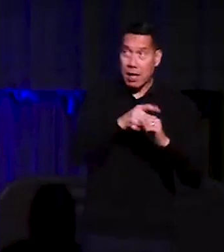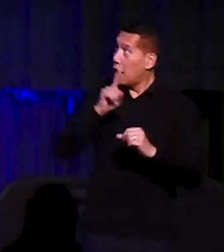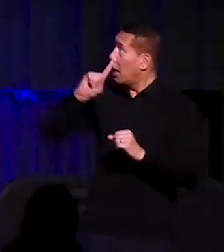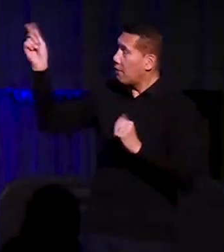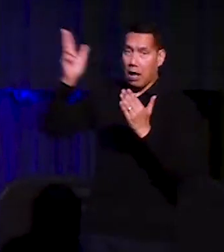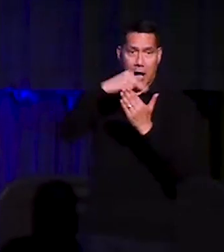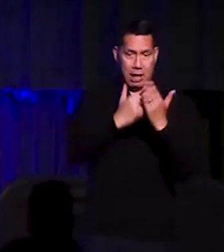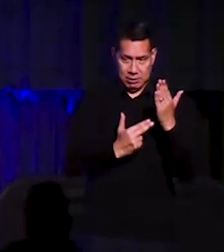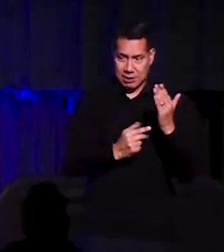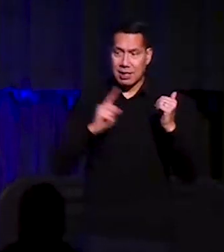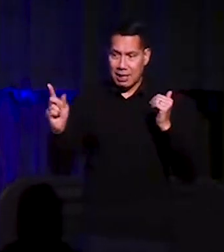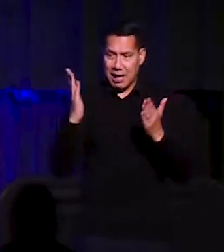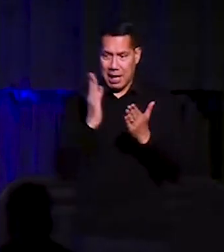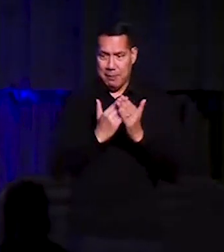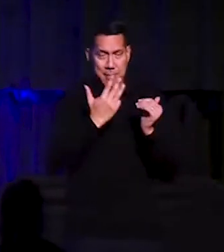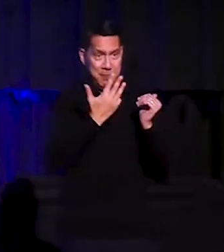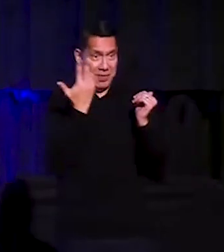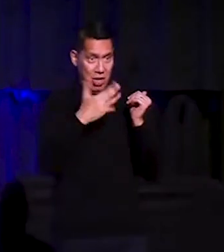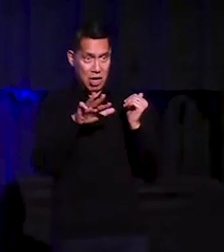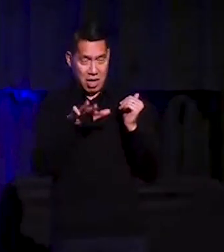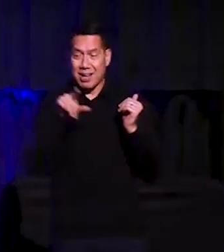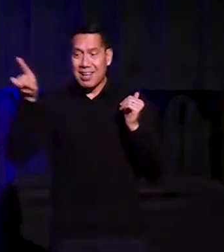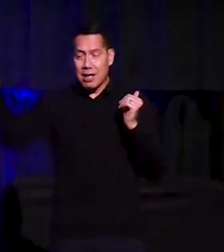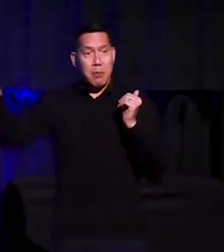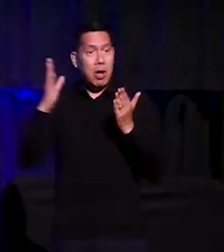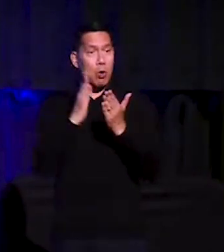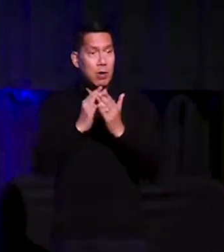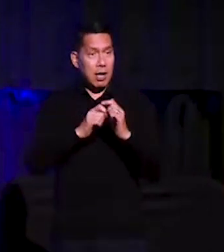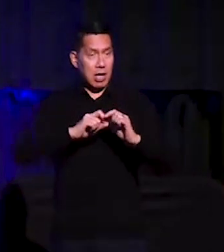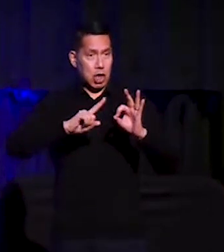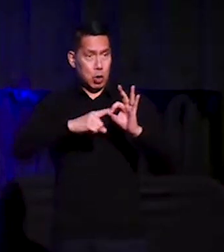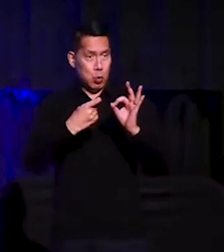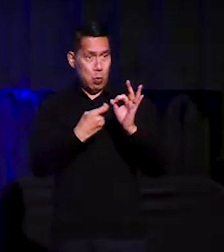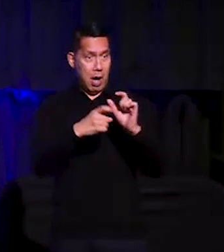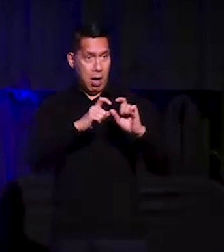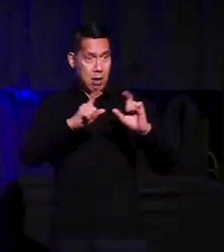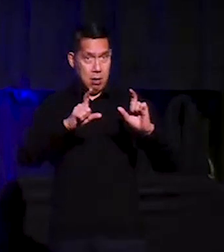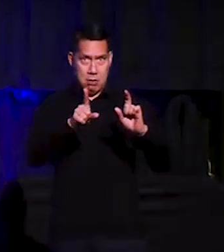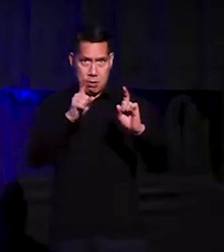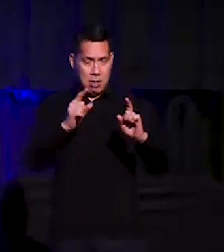in 1899. But scan the QR code on screen, that will have a much better description of what this piece is about.